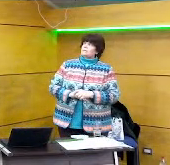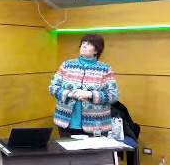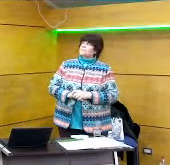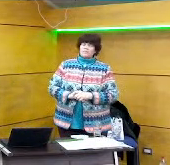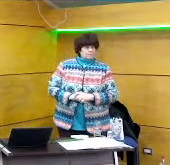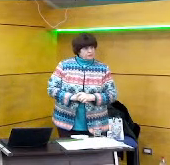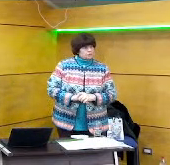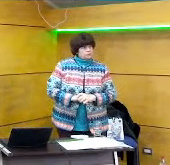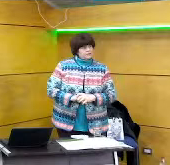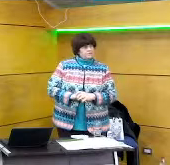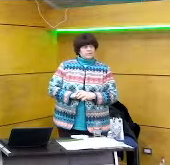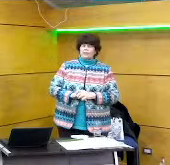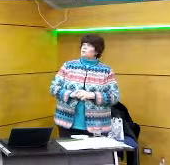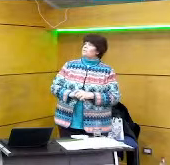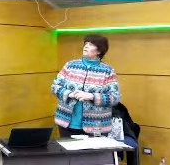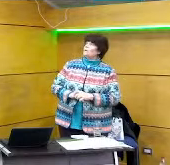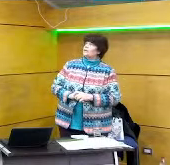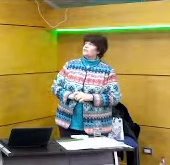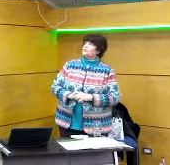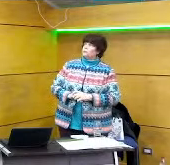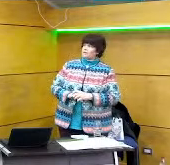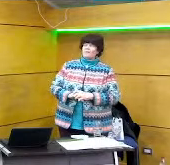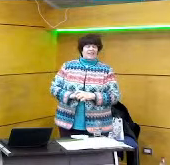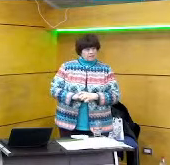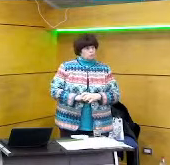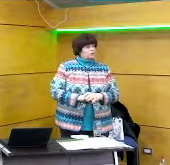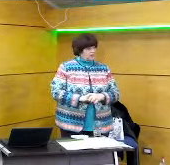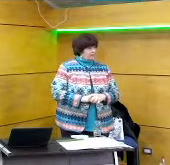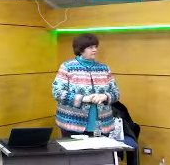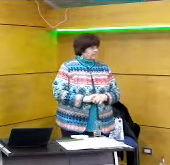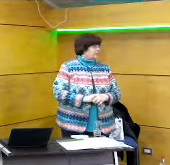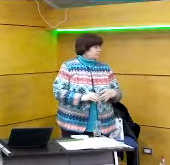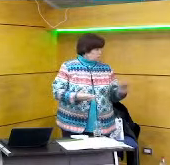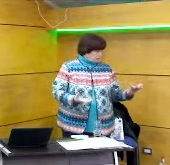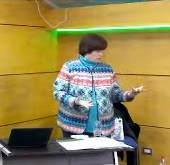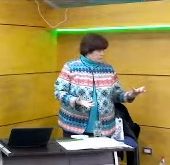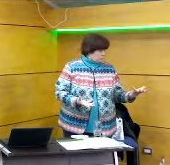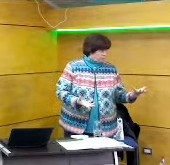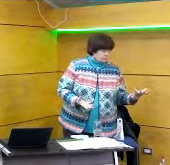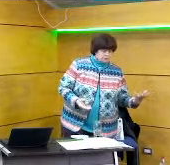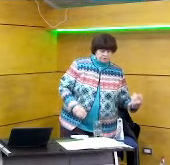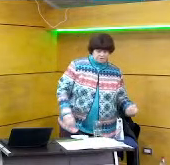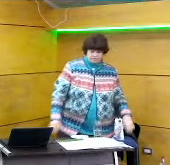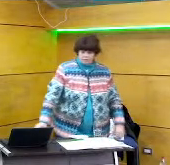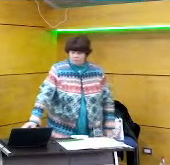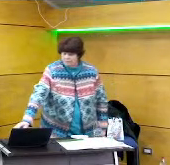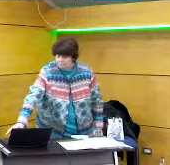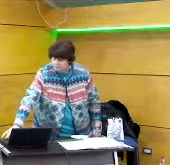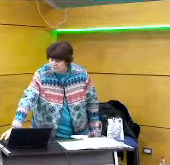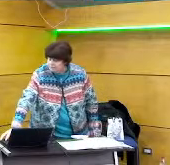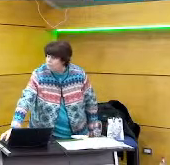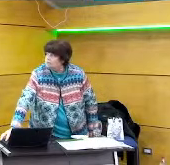For some of the students, you might want to show them the actual guideline that the judges will use.